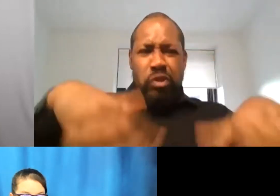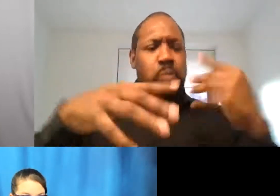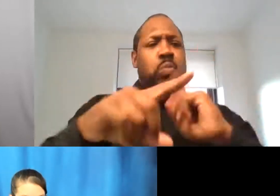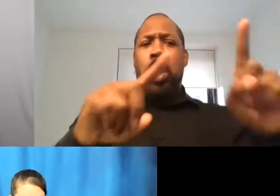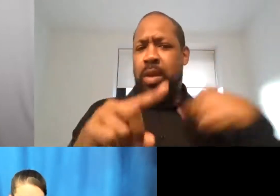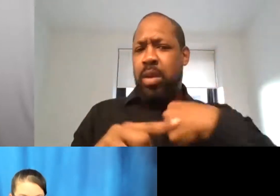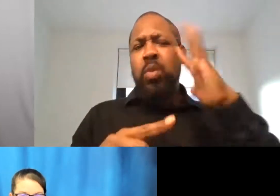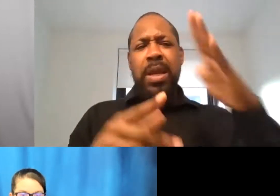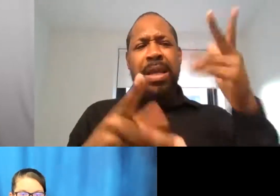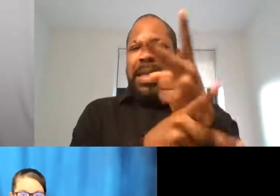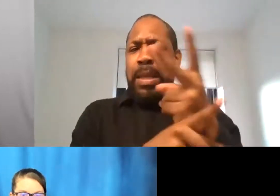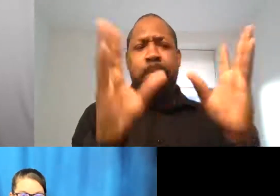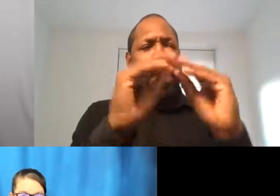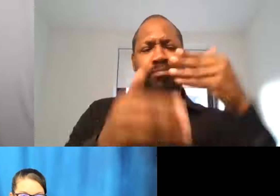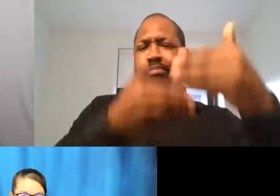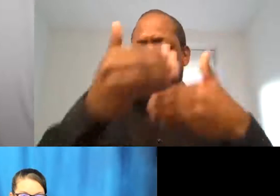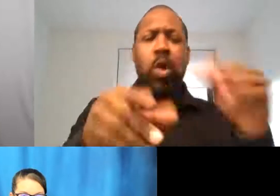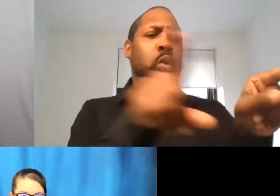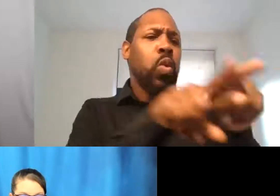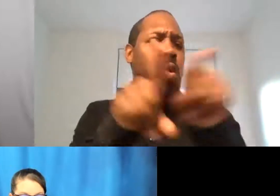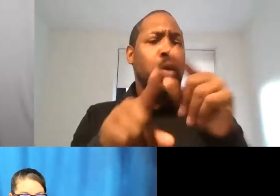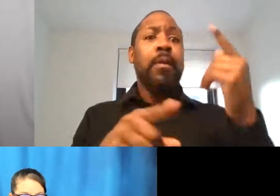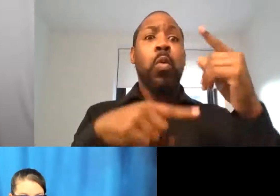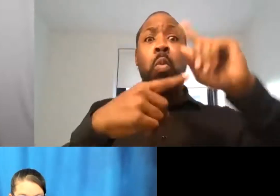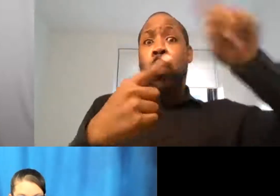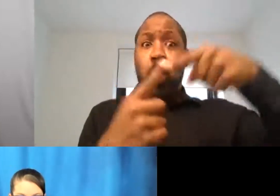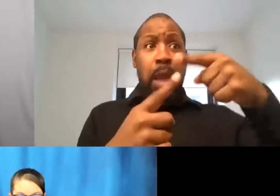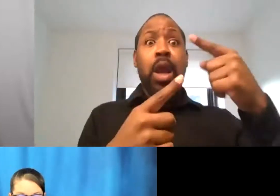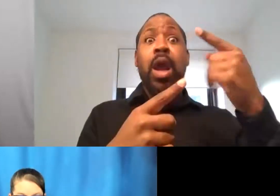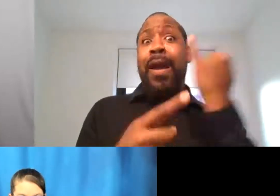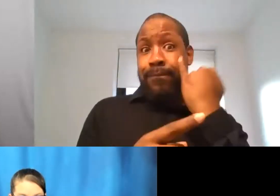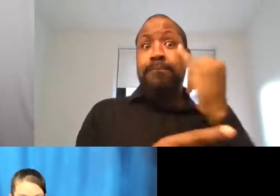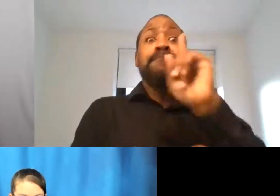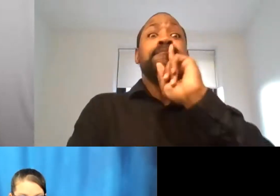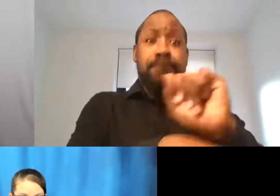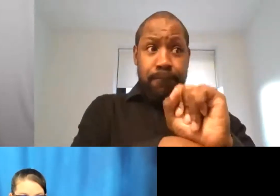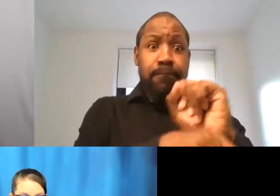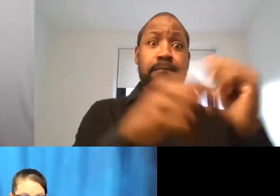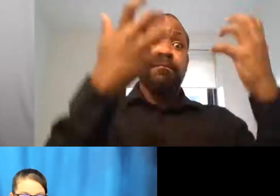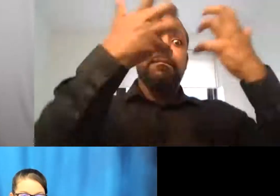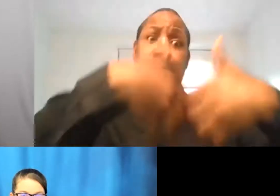taken a lot of time, and we've been really keeping up with a number of meetings